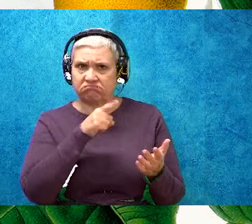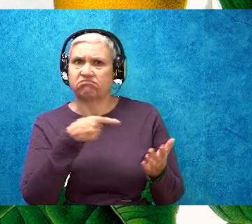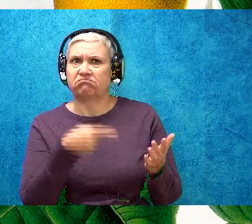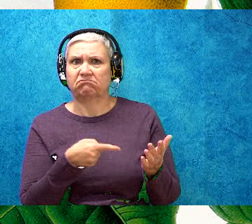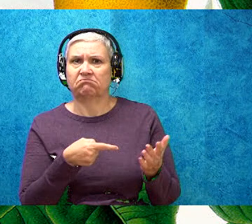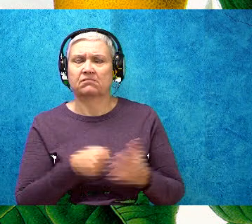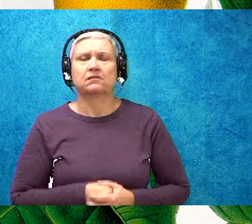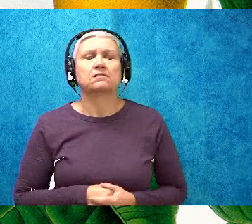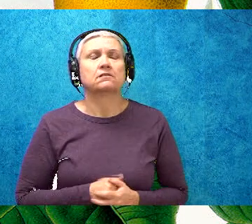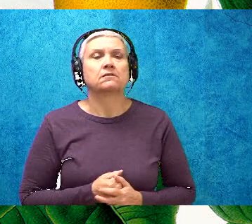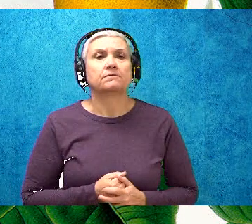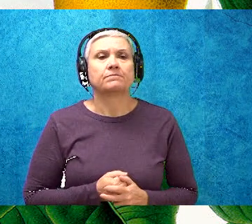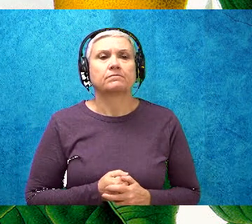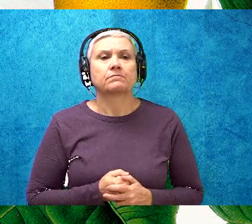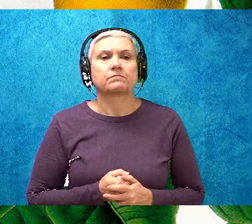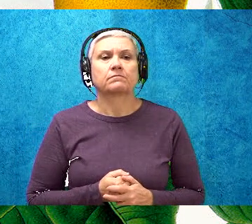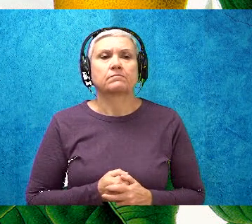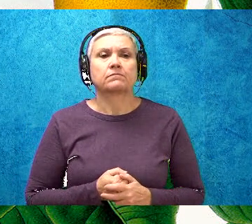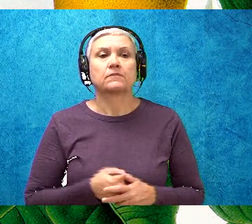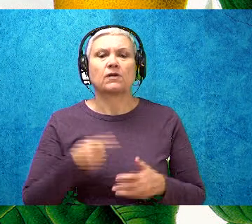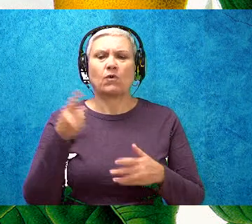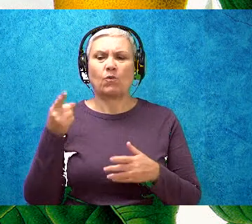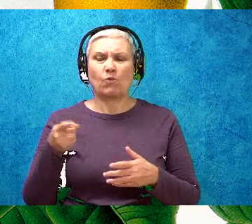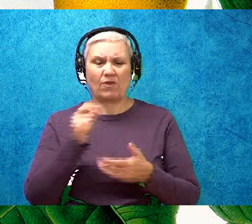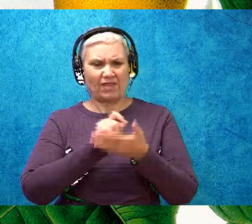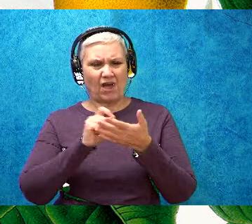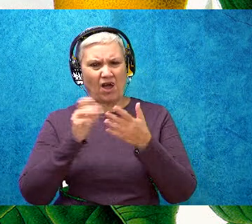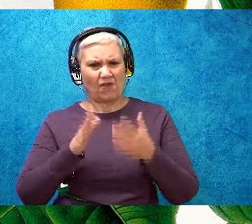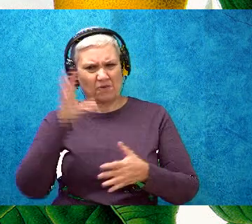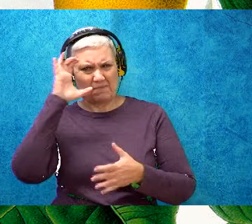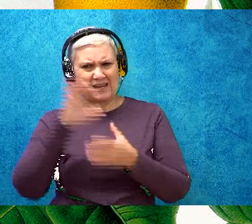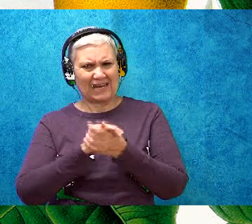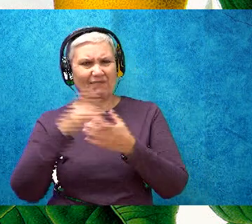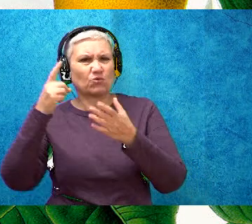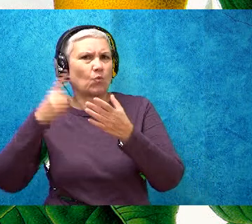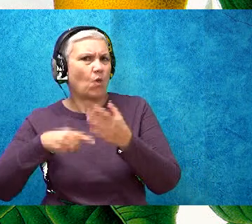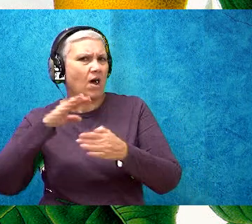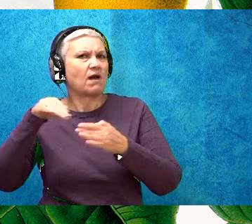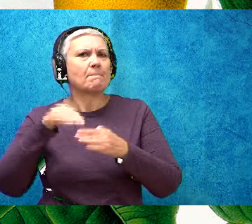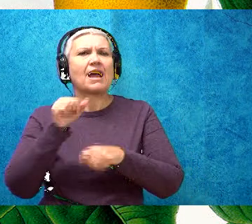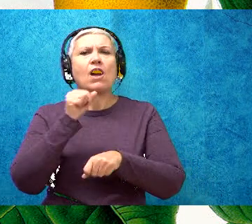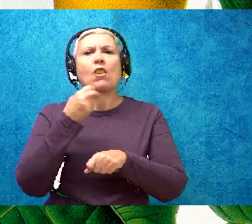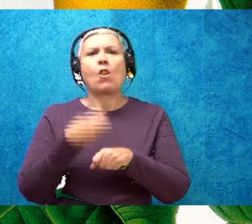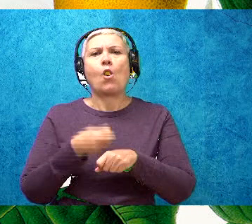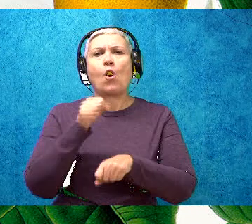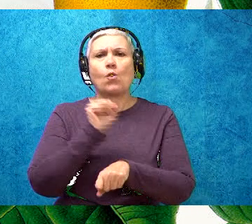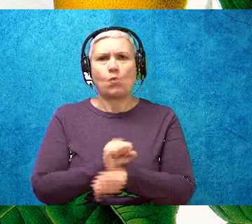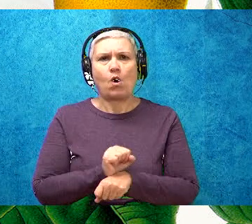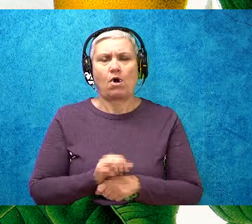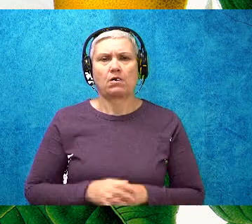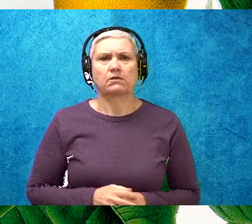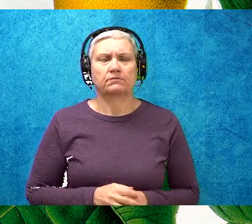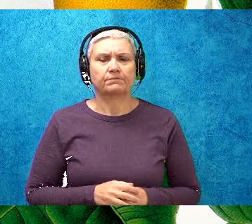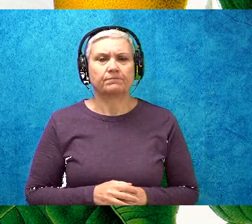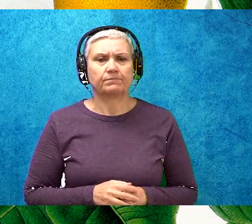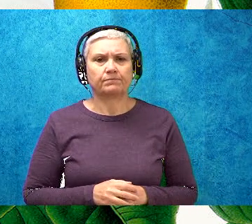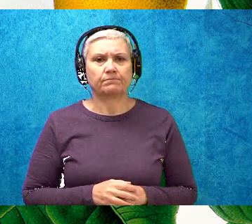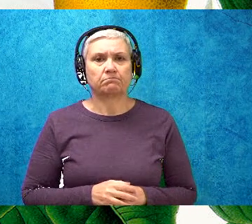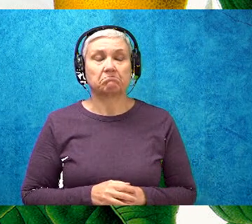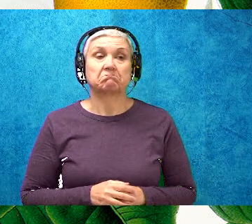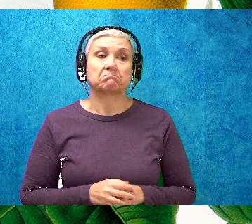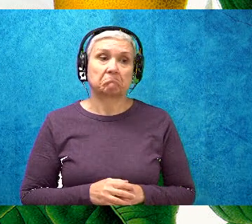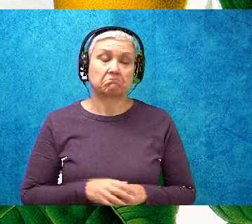author believes what about hard work? So remember, we have to use that sentence starter. The author believes